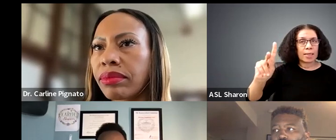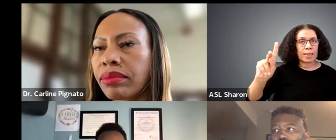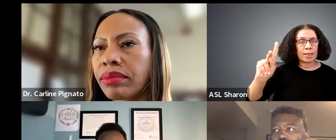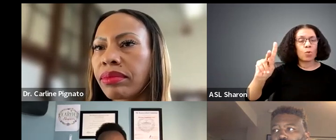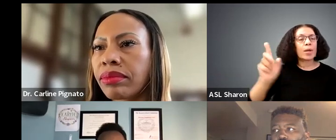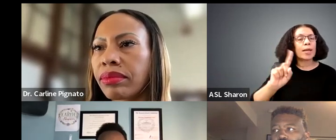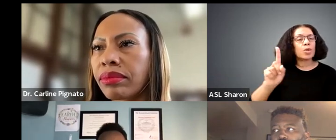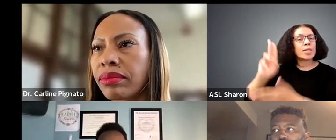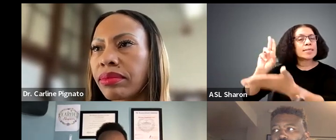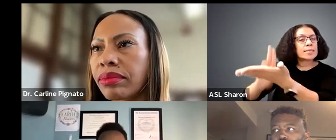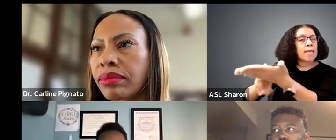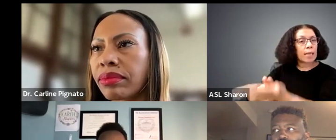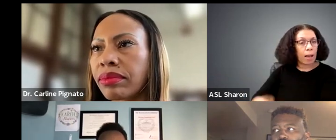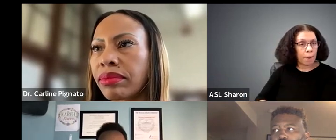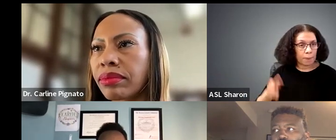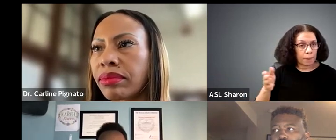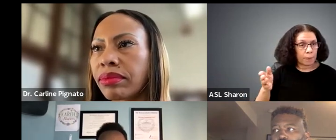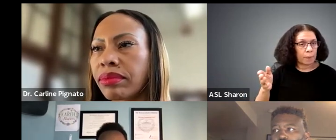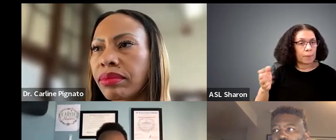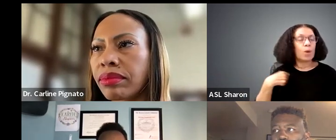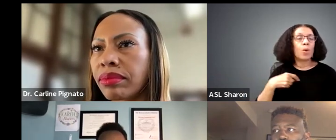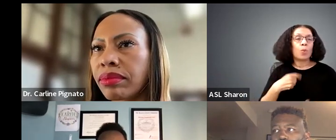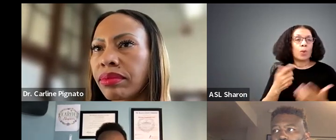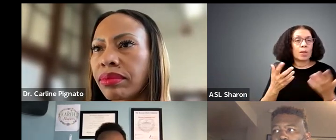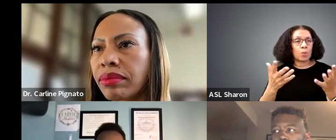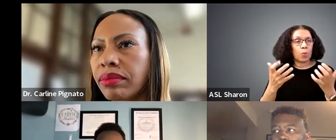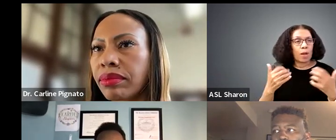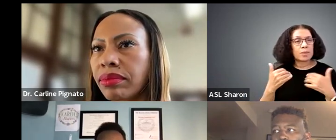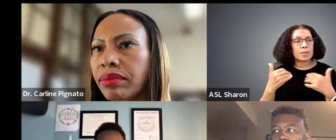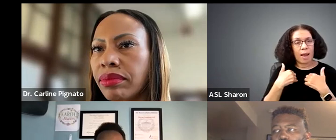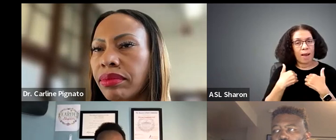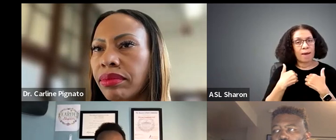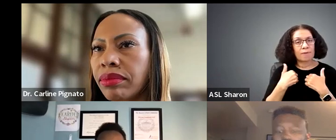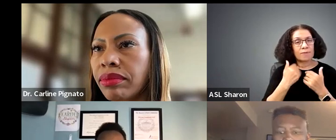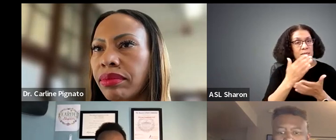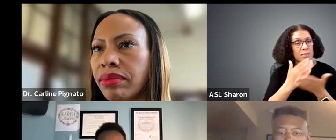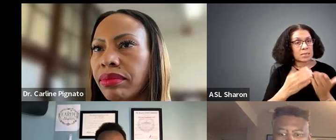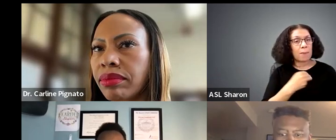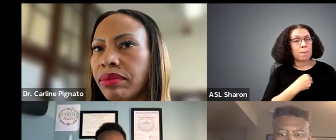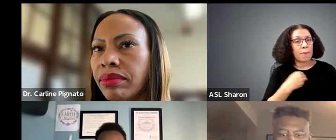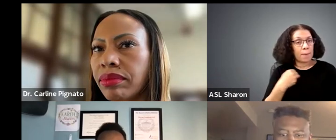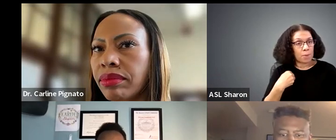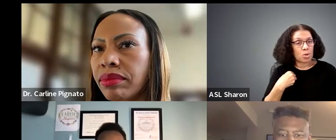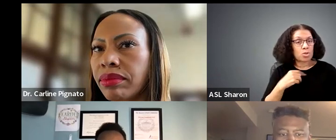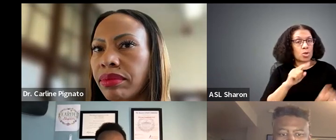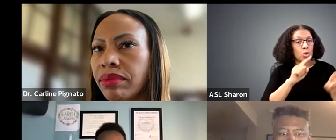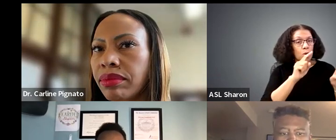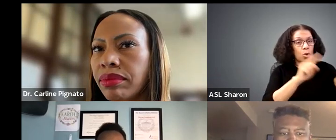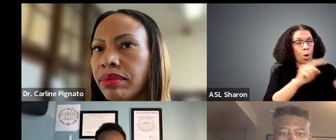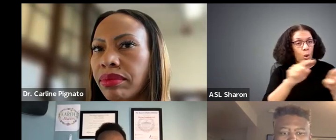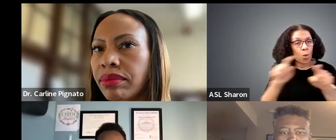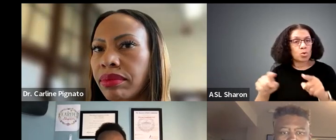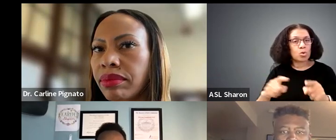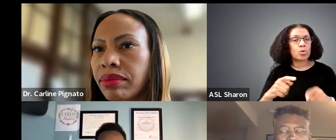sheet. And we would like to have at least a couple of members at each one of these